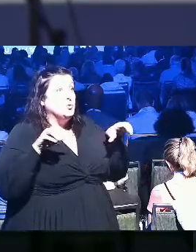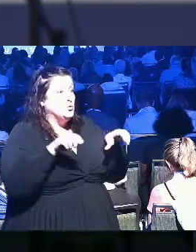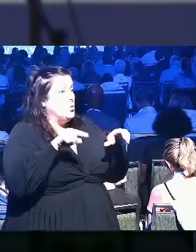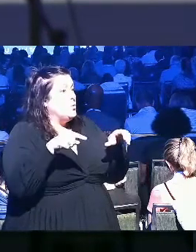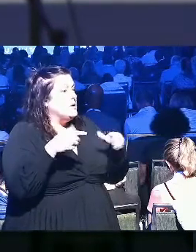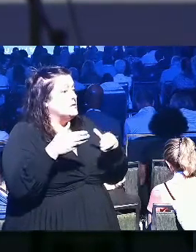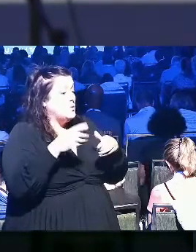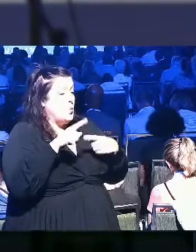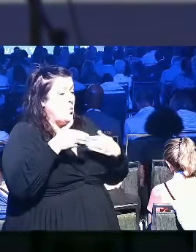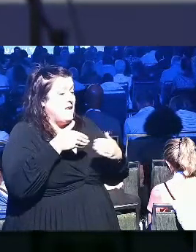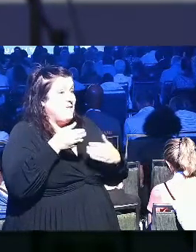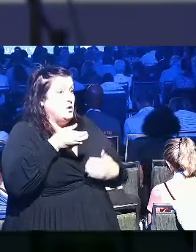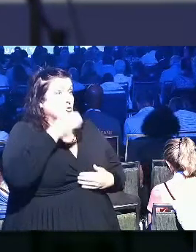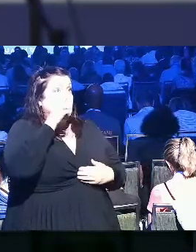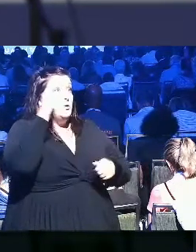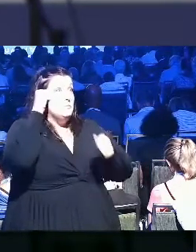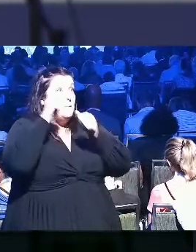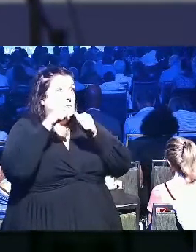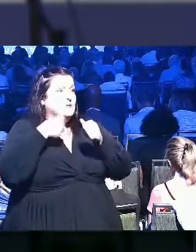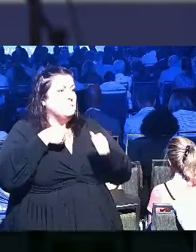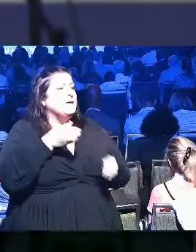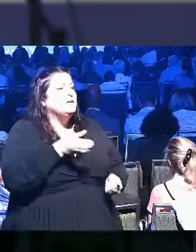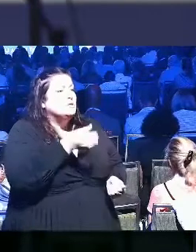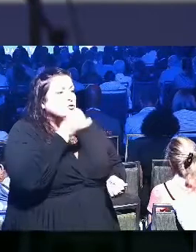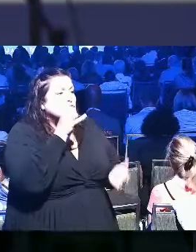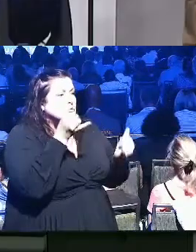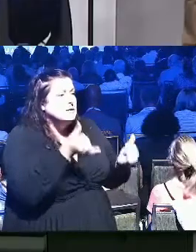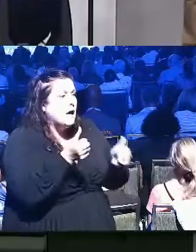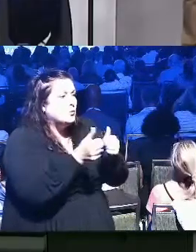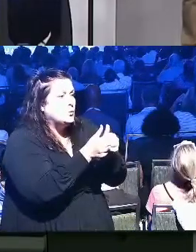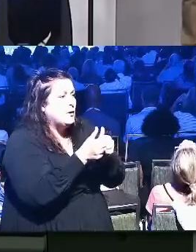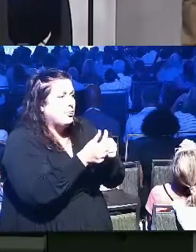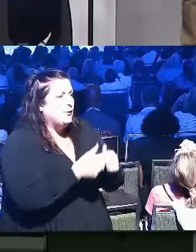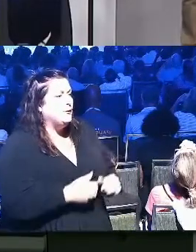in remembrance of me." Let's drink together.